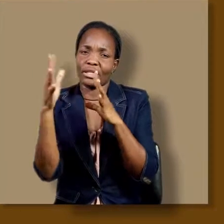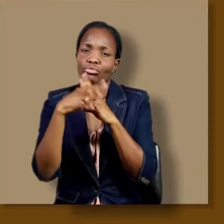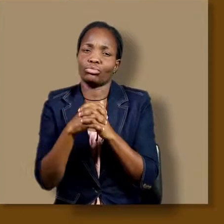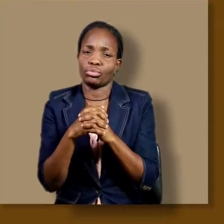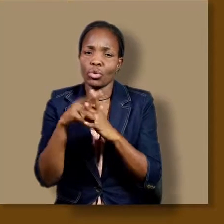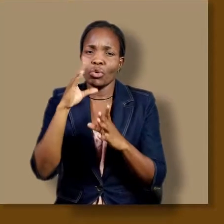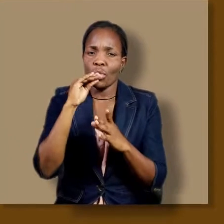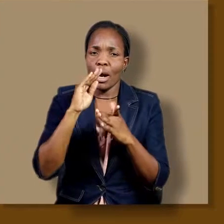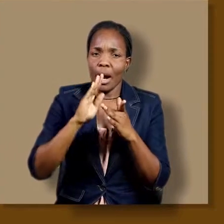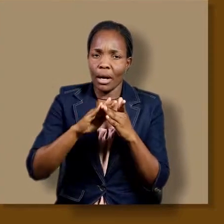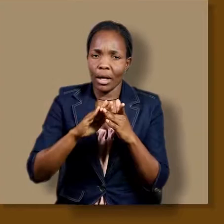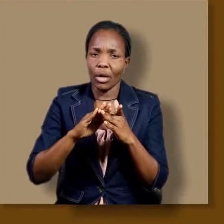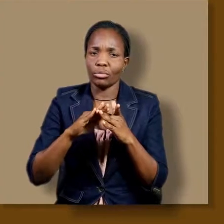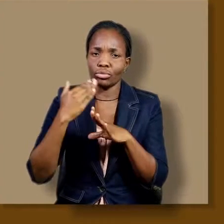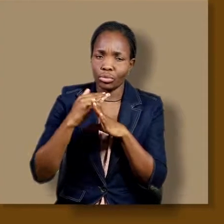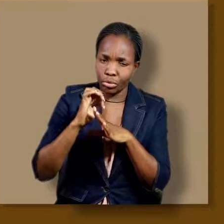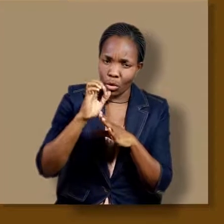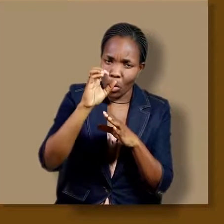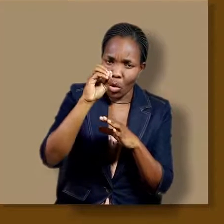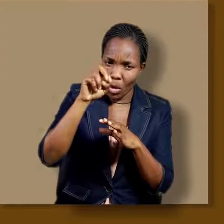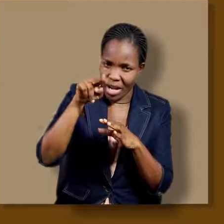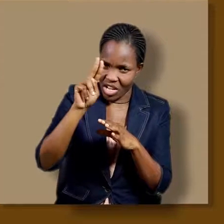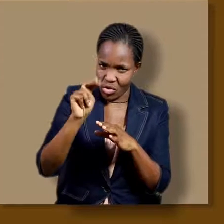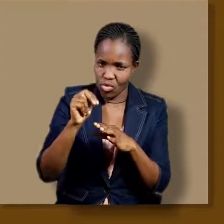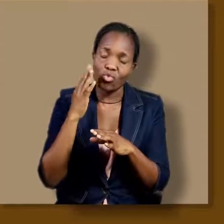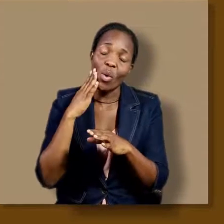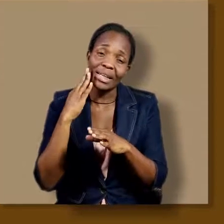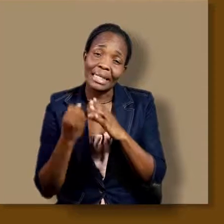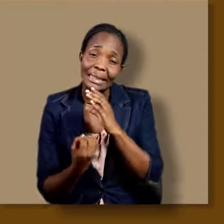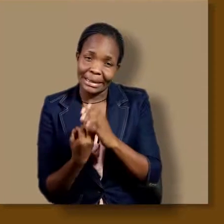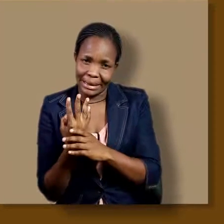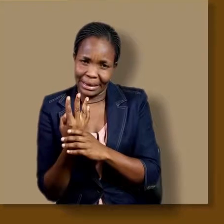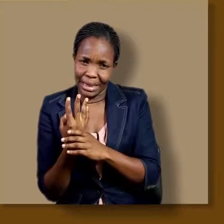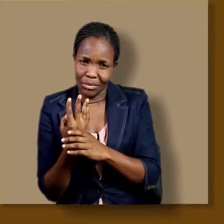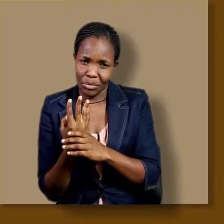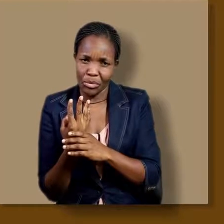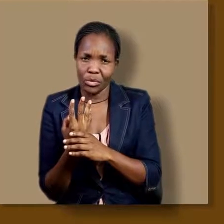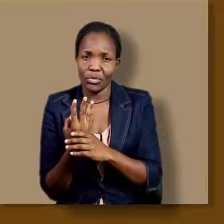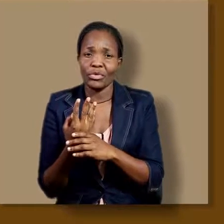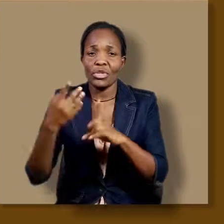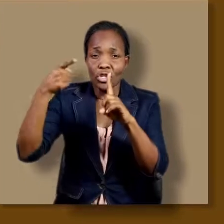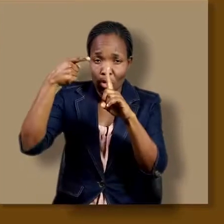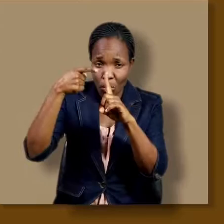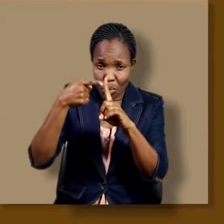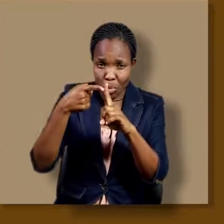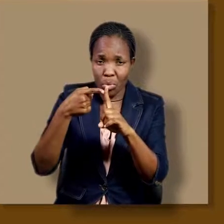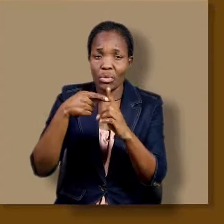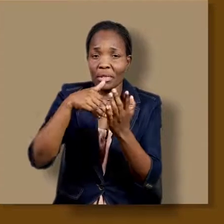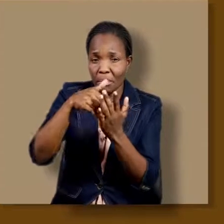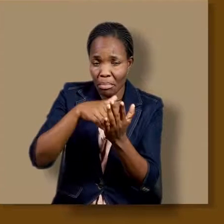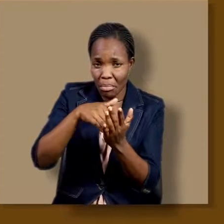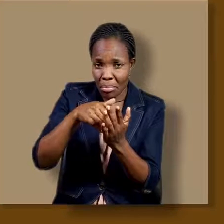We'll talk about the composition of the OAU, when it was established, the OAU's objectives, its